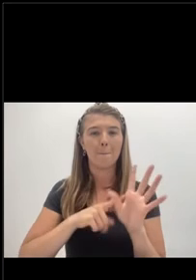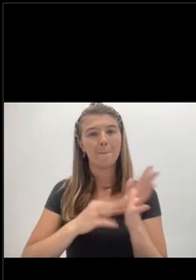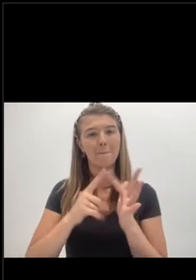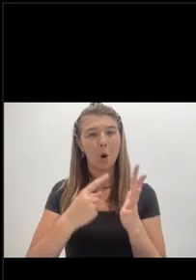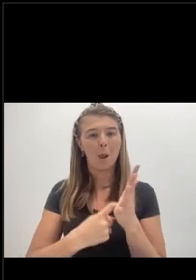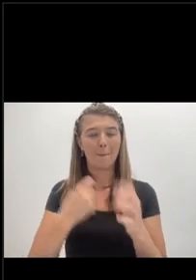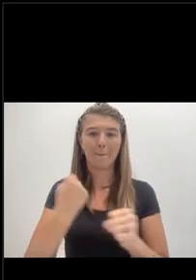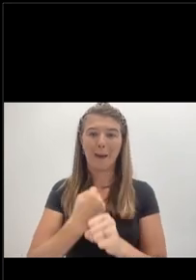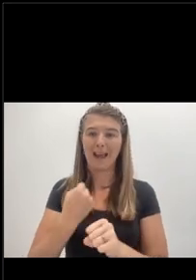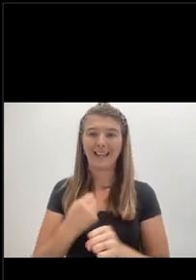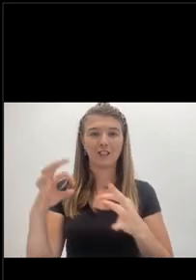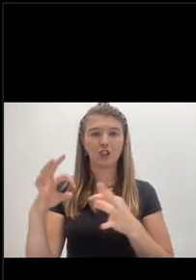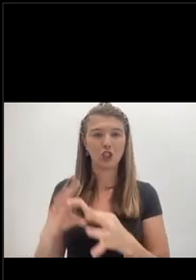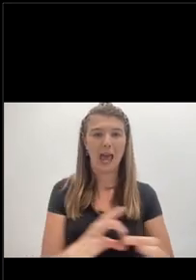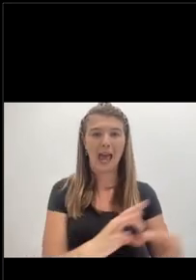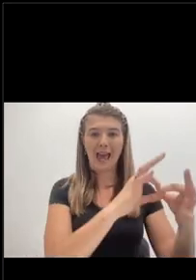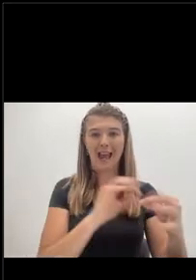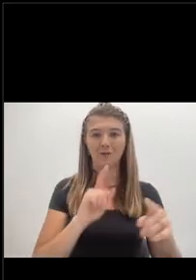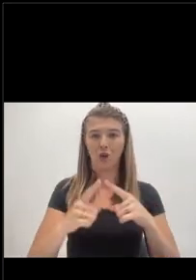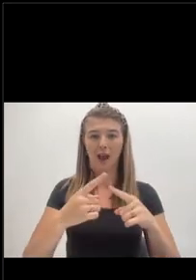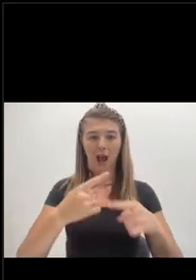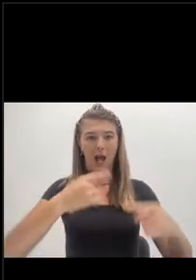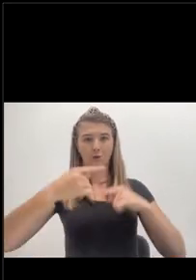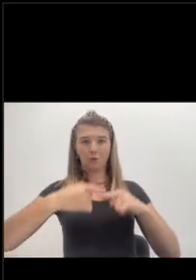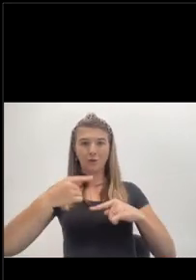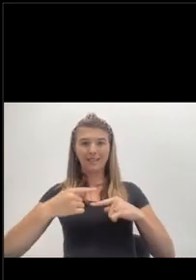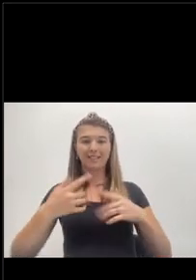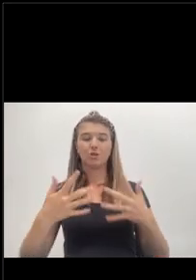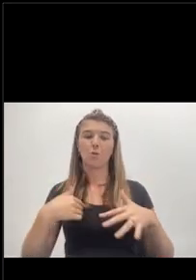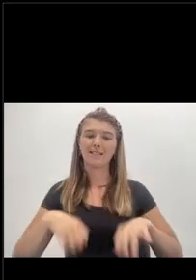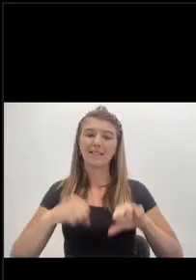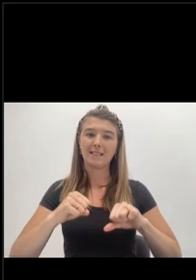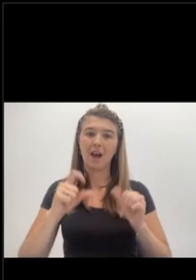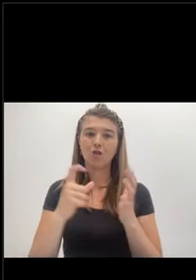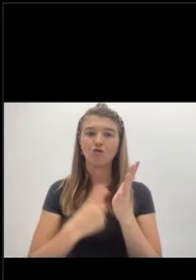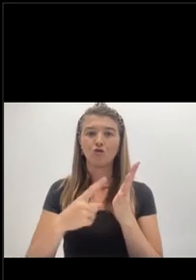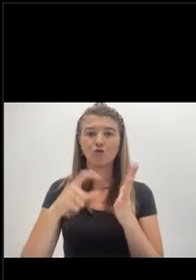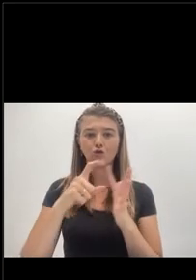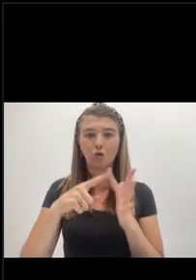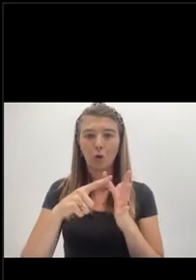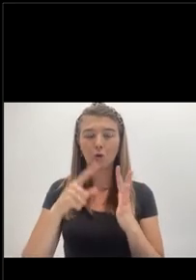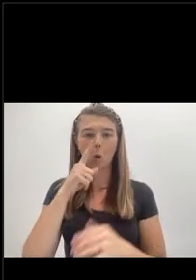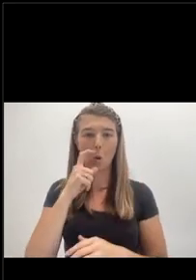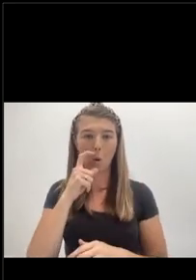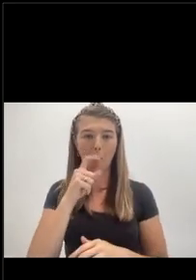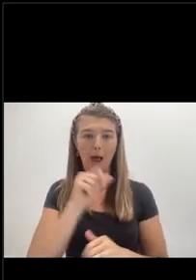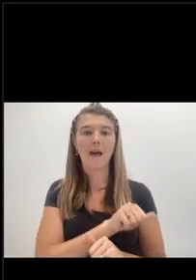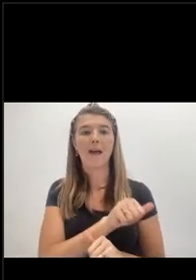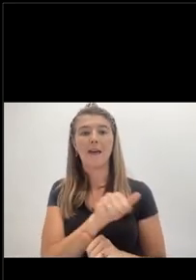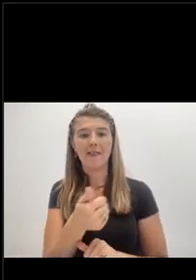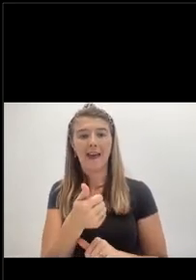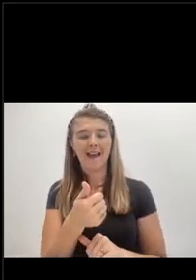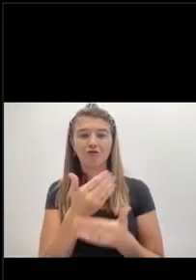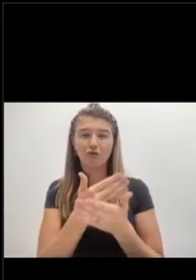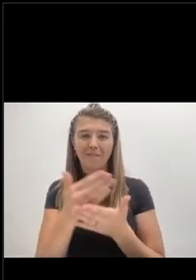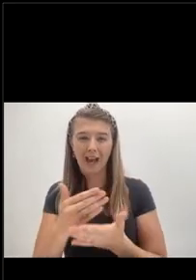it. So where we start at the moment is we start from crude oil, then we go to the refinery or the steam cracker to